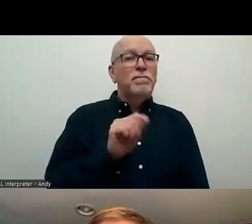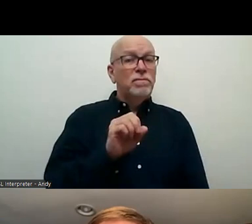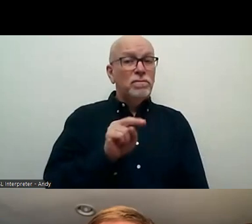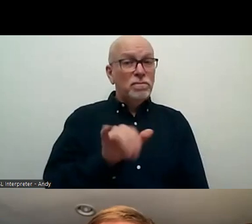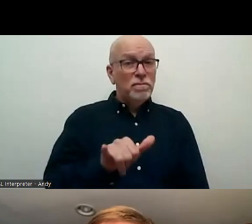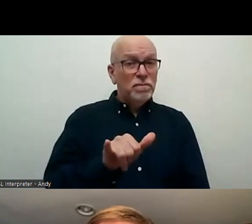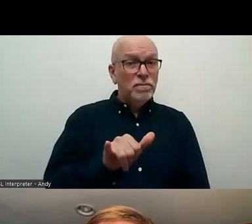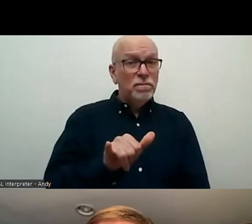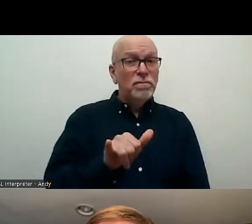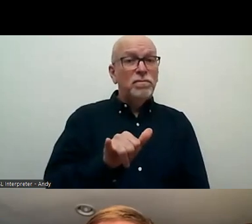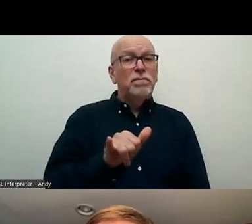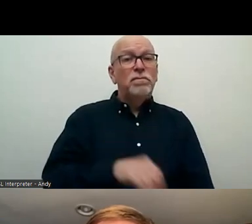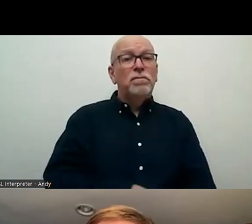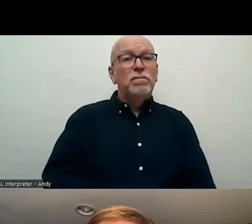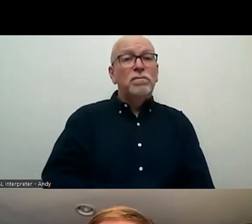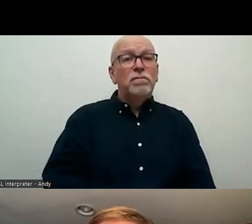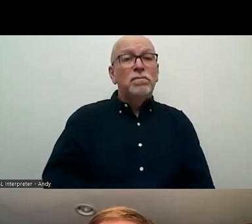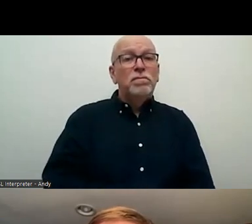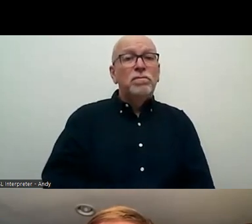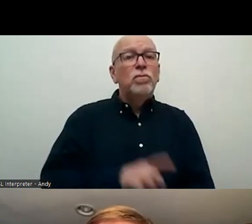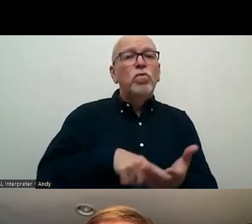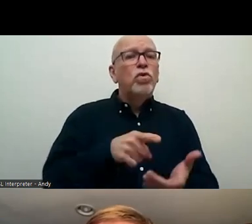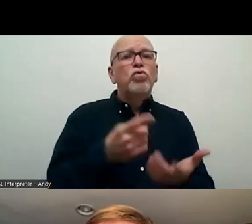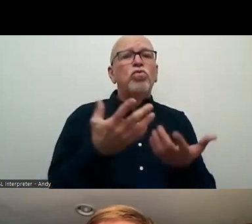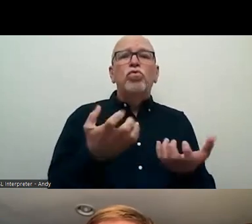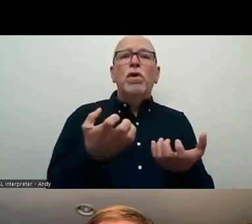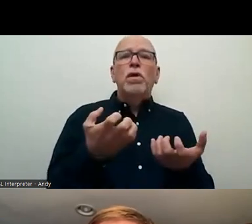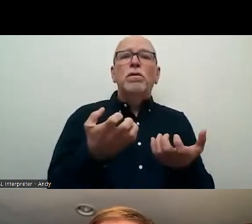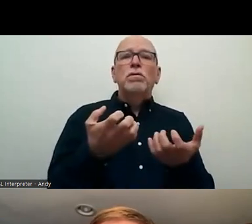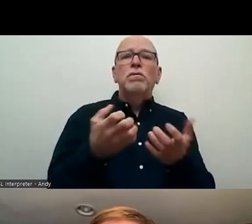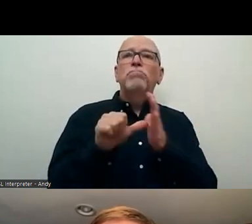what do you believe?